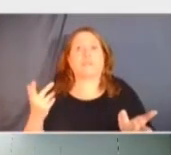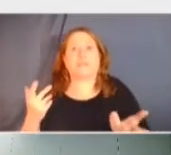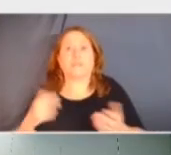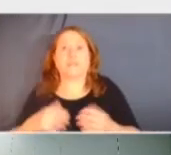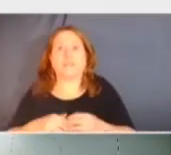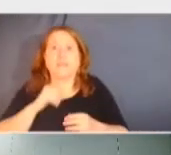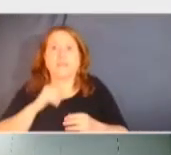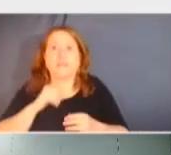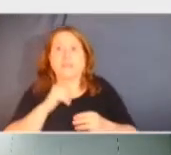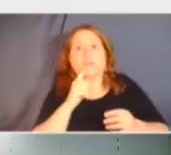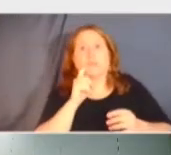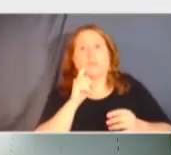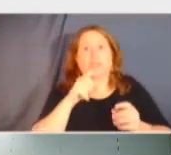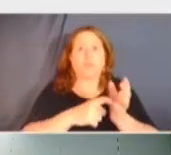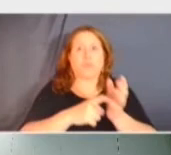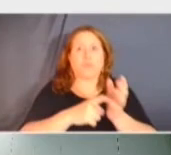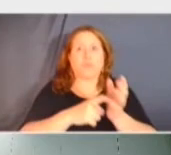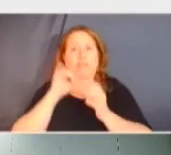The other thing